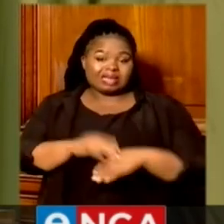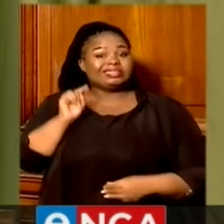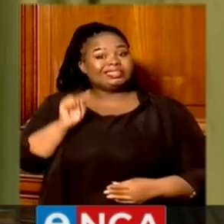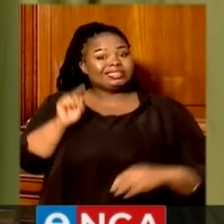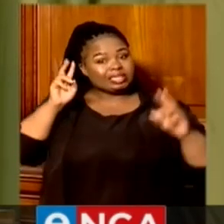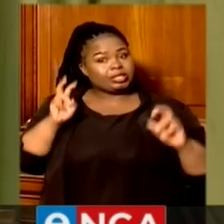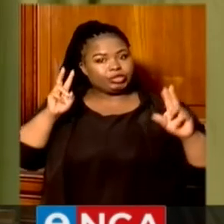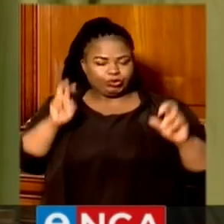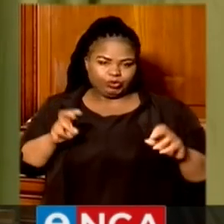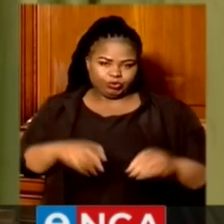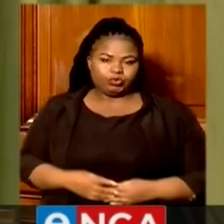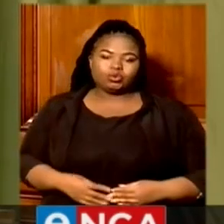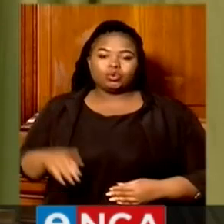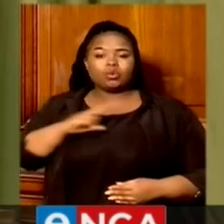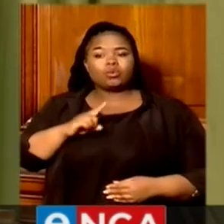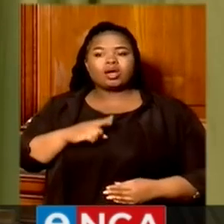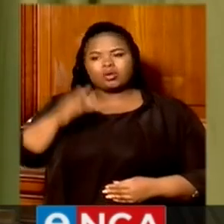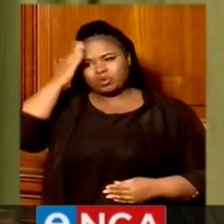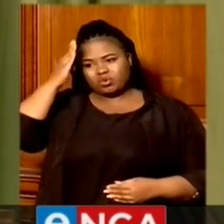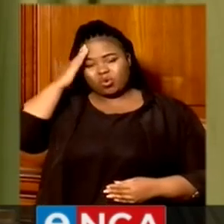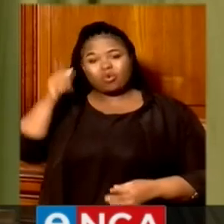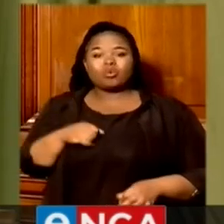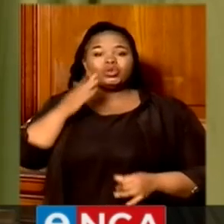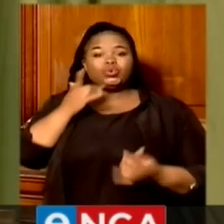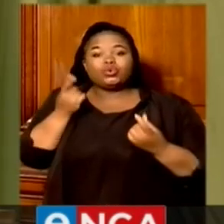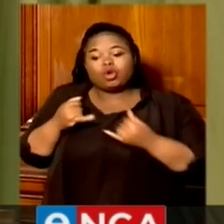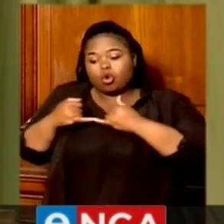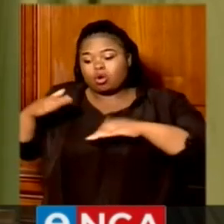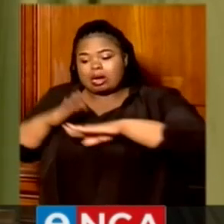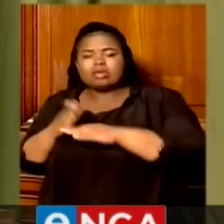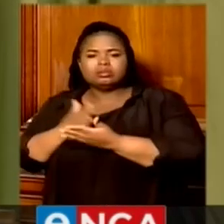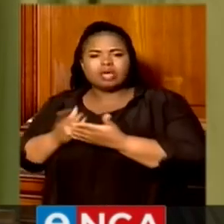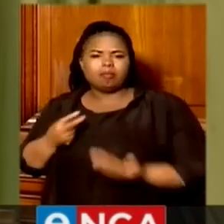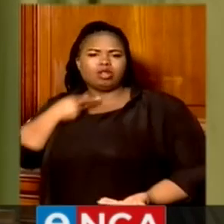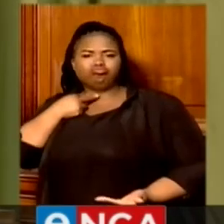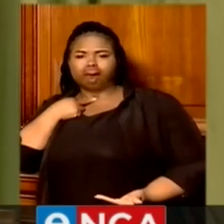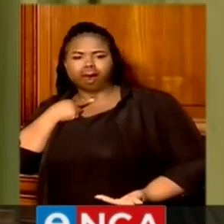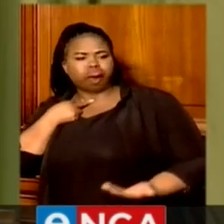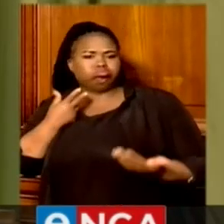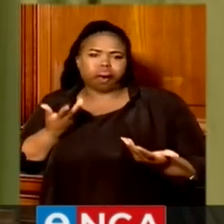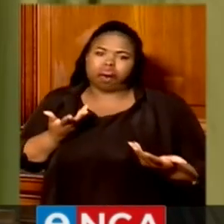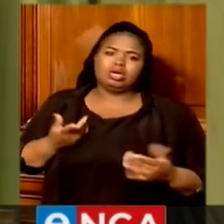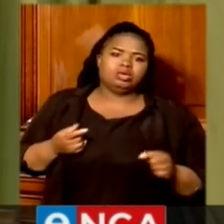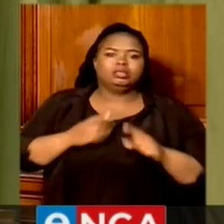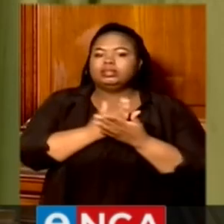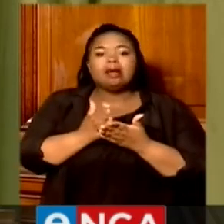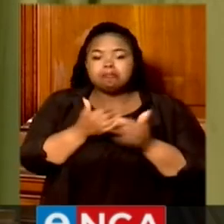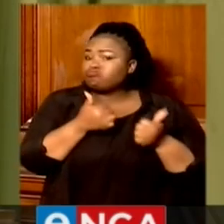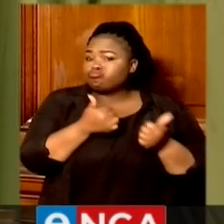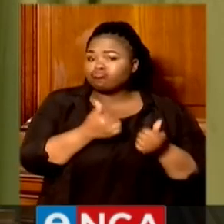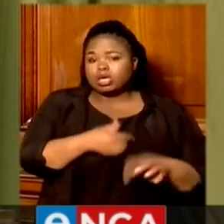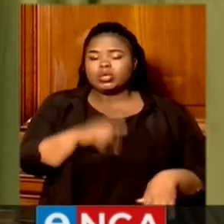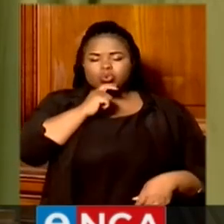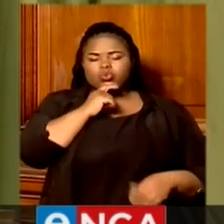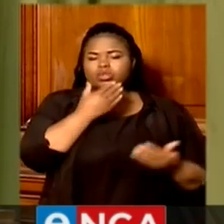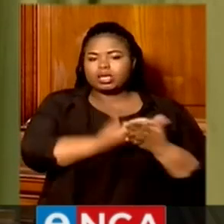indaba esisayidingida ngoba phela u-electronic uyasebenza kwabanye abantu, u-electronic akasebenzi kwabanye abantu. So sisabheka